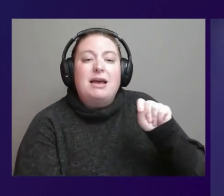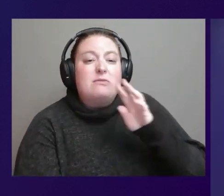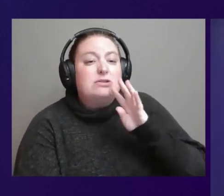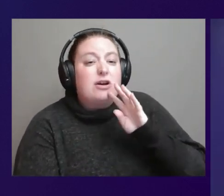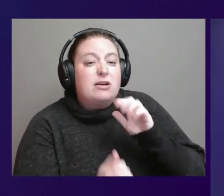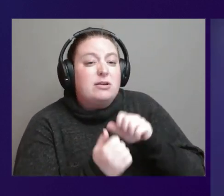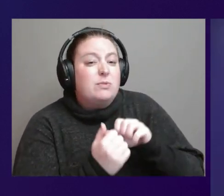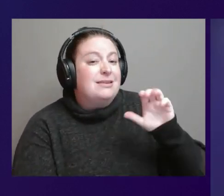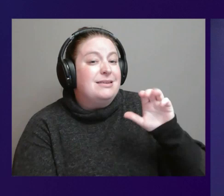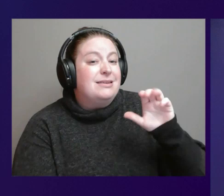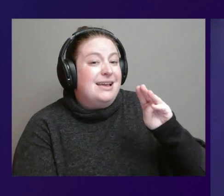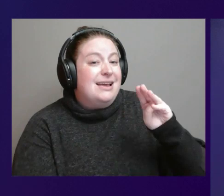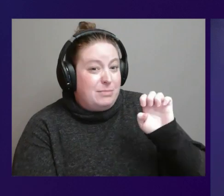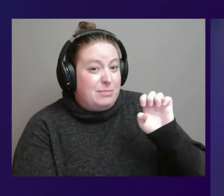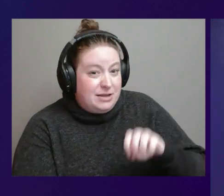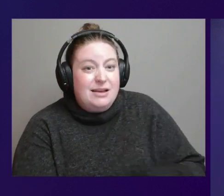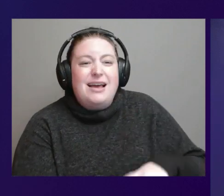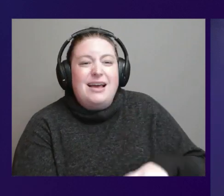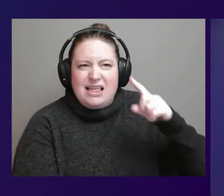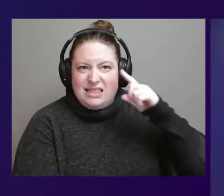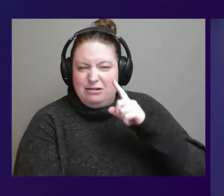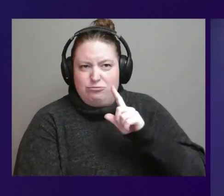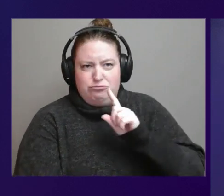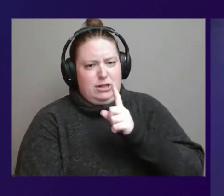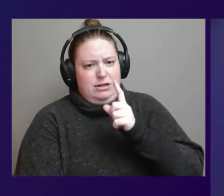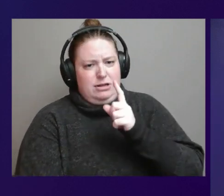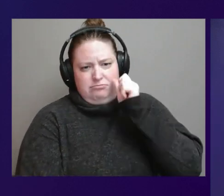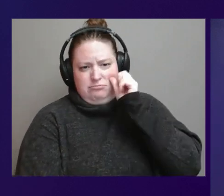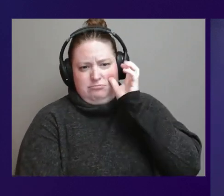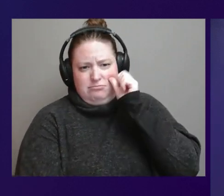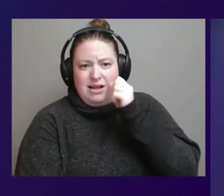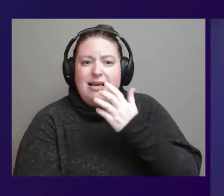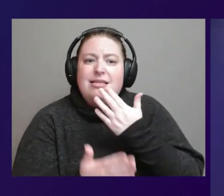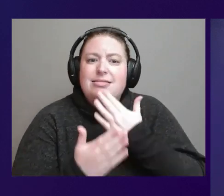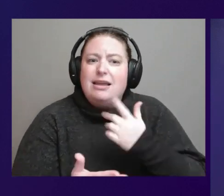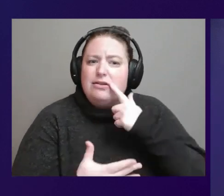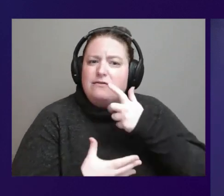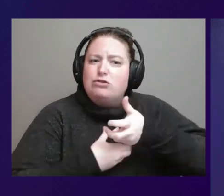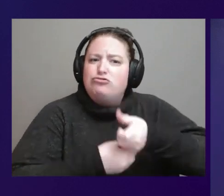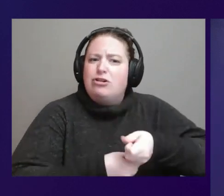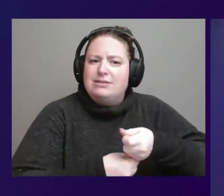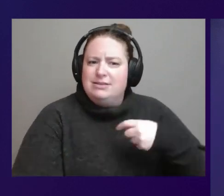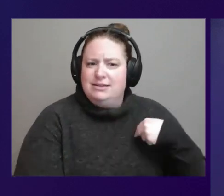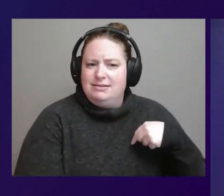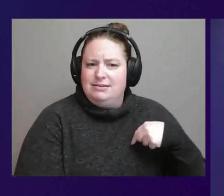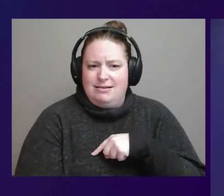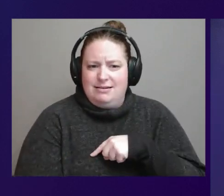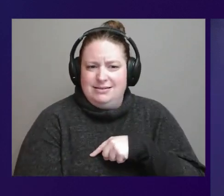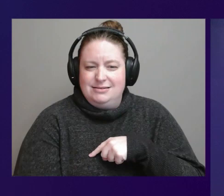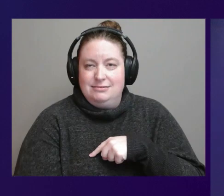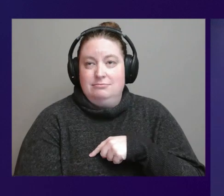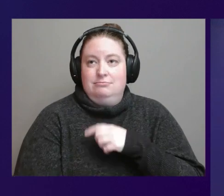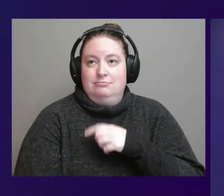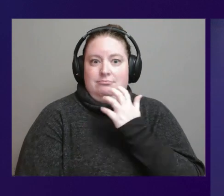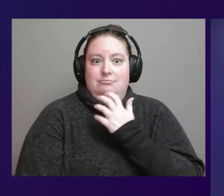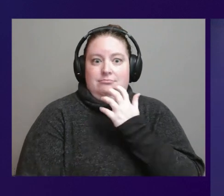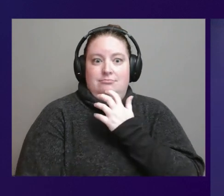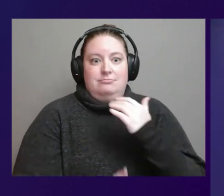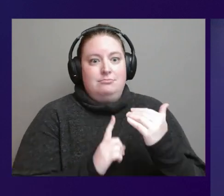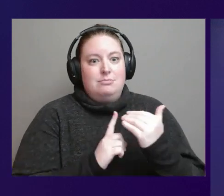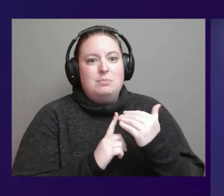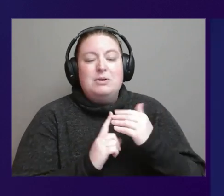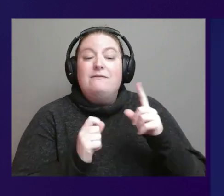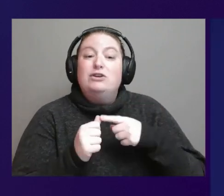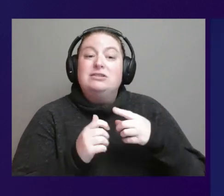I thought this was really profound. She said, thank you for trusting us. And that really reminded me of our first leadership principle